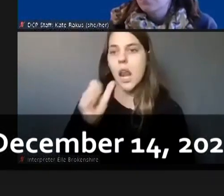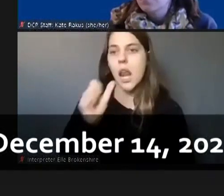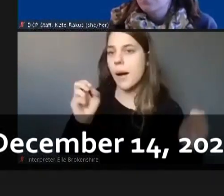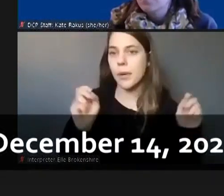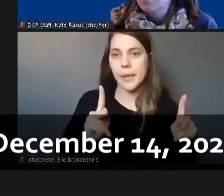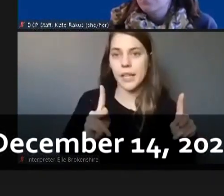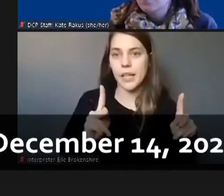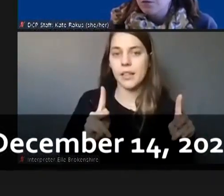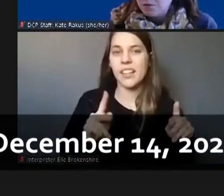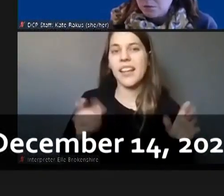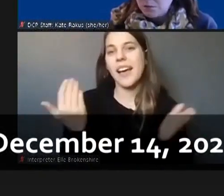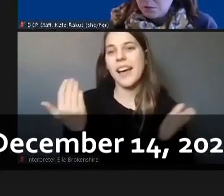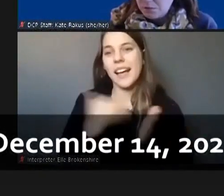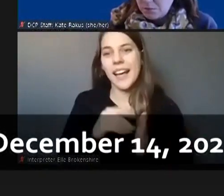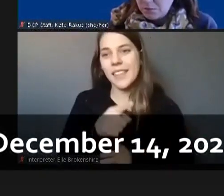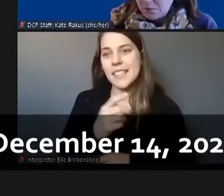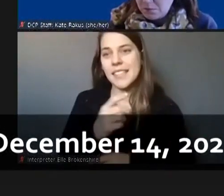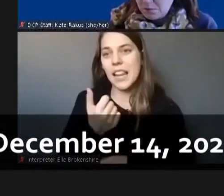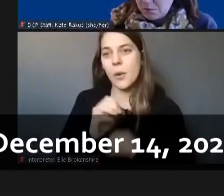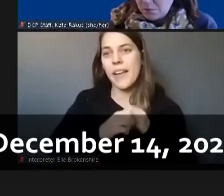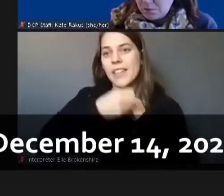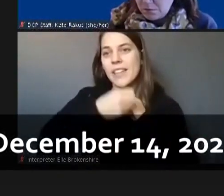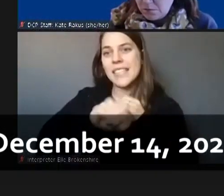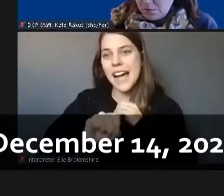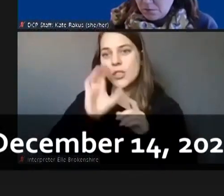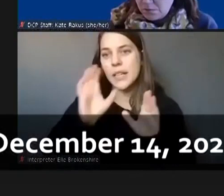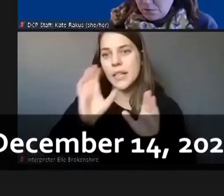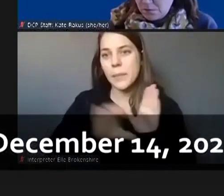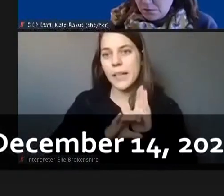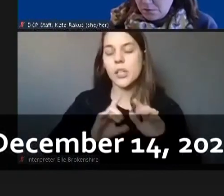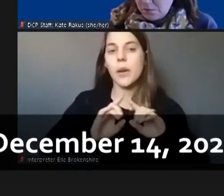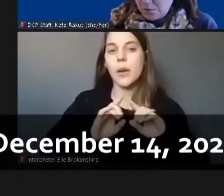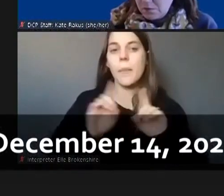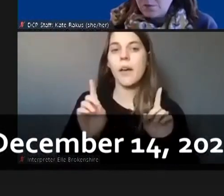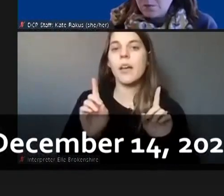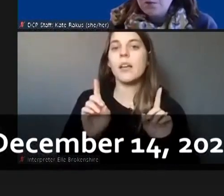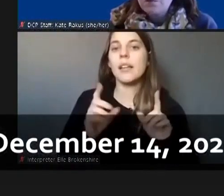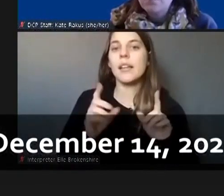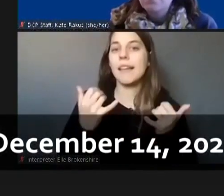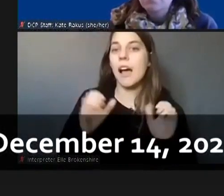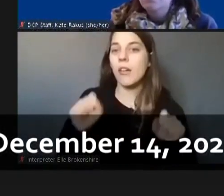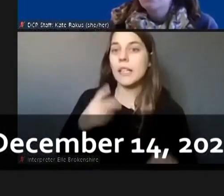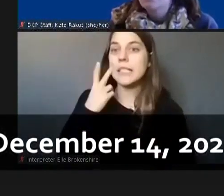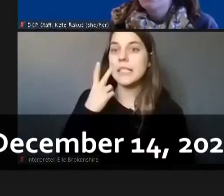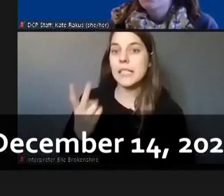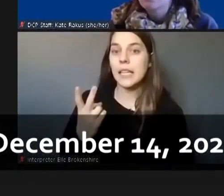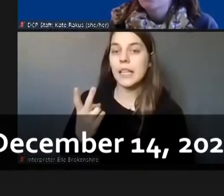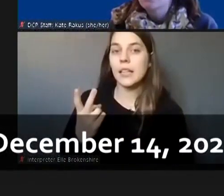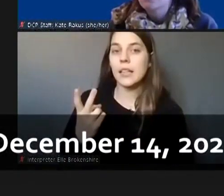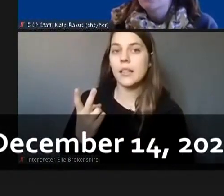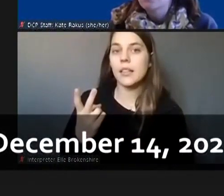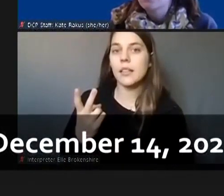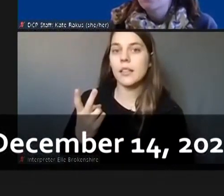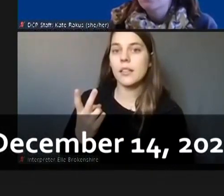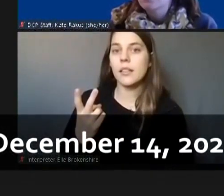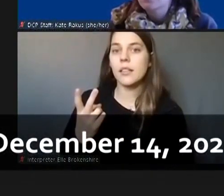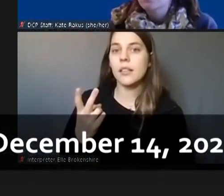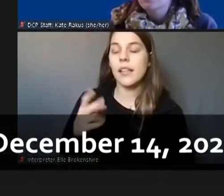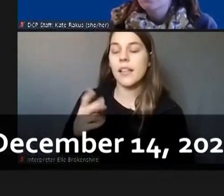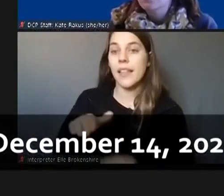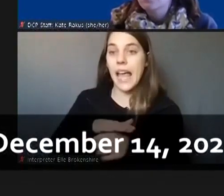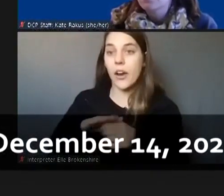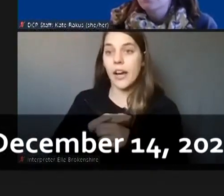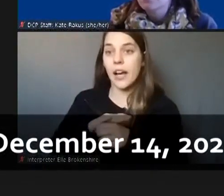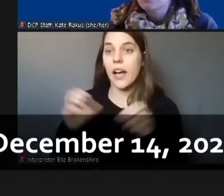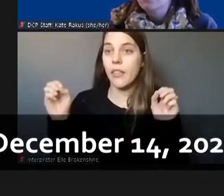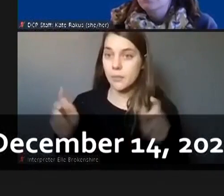scale. This is a bit of an exaggerated plan. But now you can see the area that's permitted by right